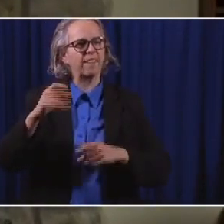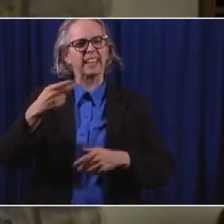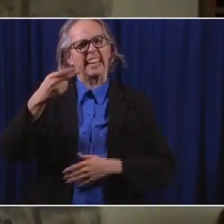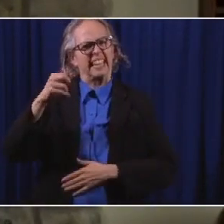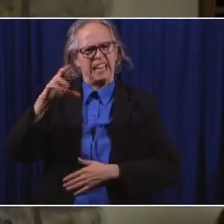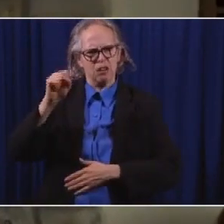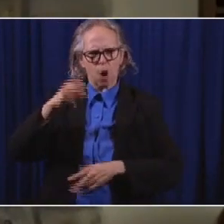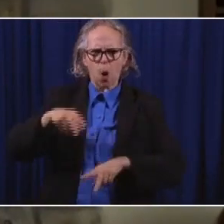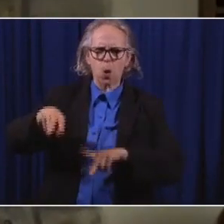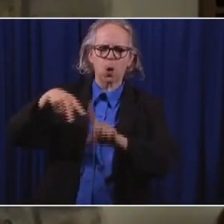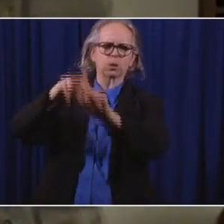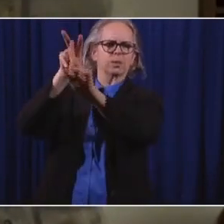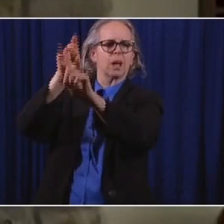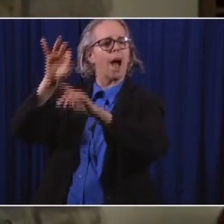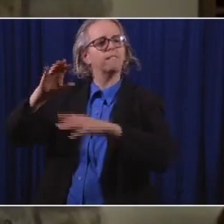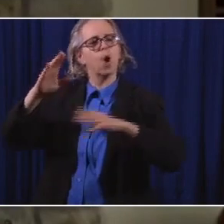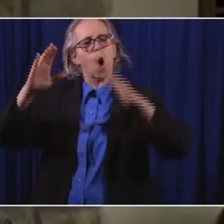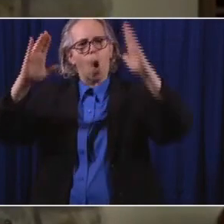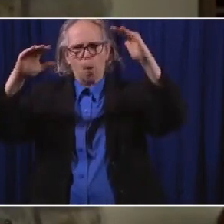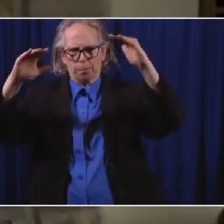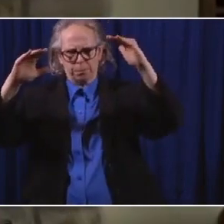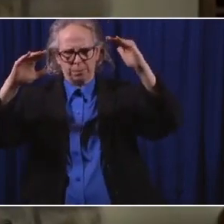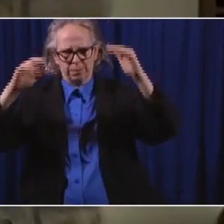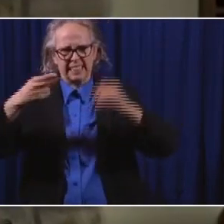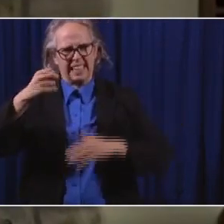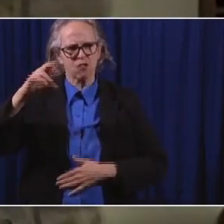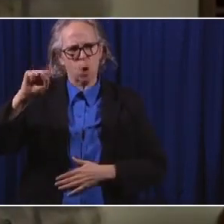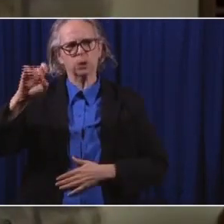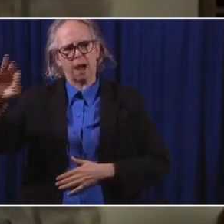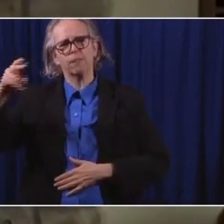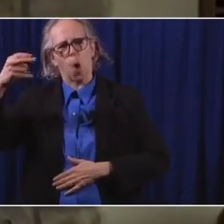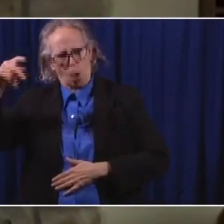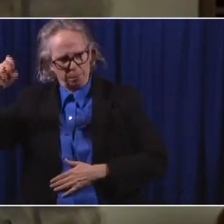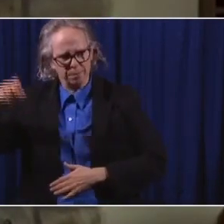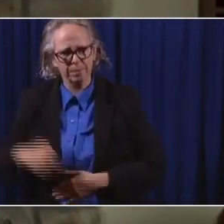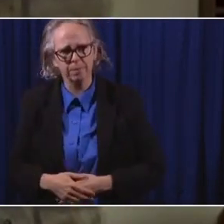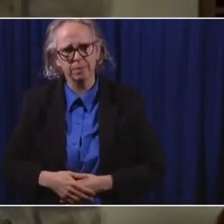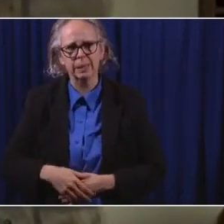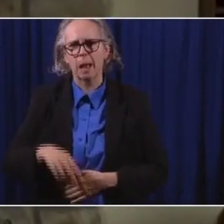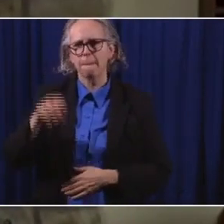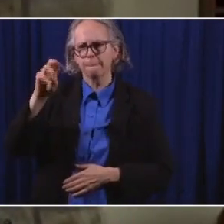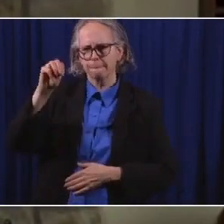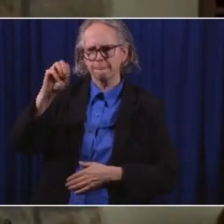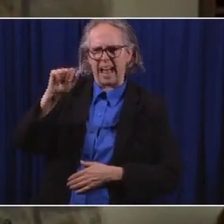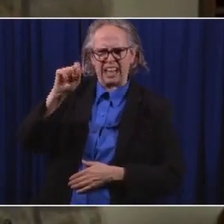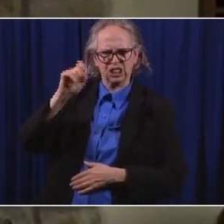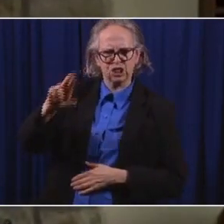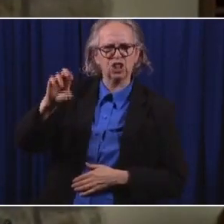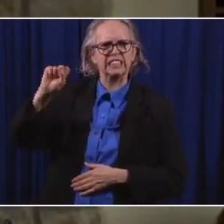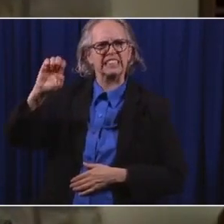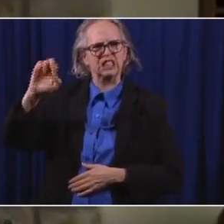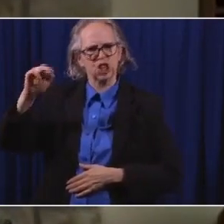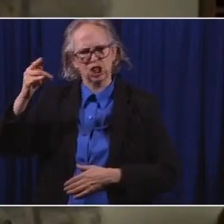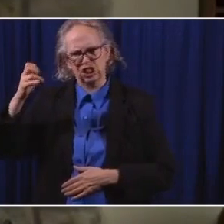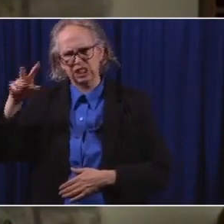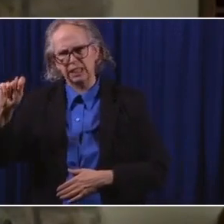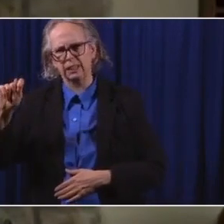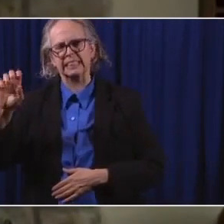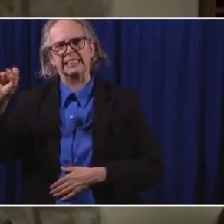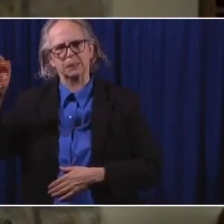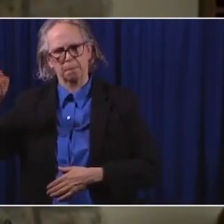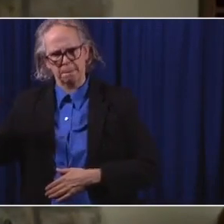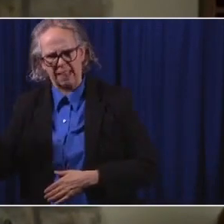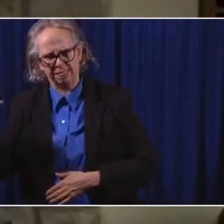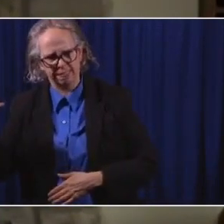one of 60 Ohio National Guard and Ohio Military Reserve members who are helping with COVID-19 testing around Ohio, which since